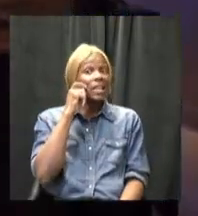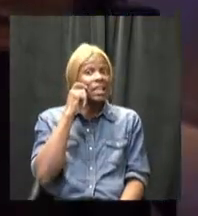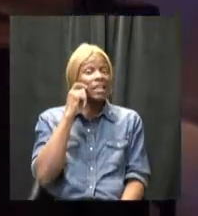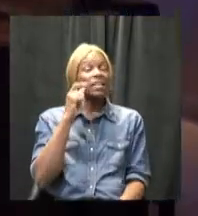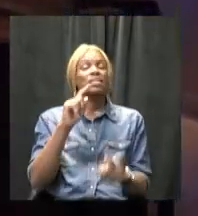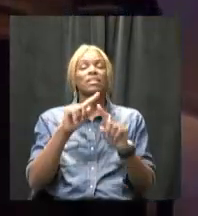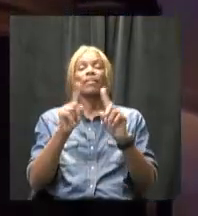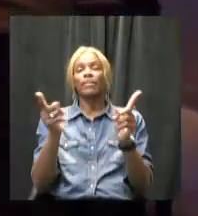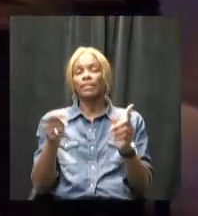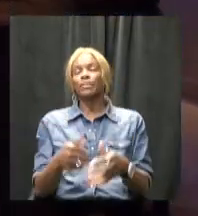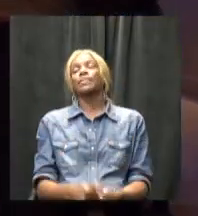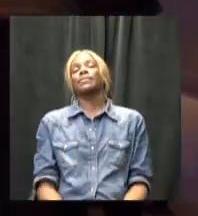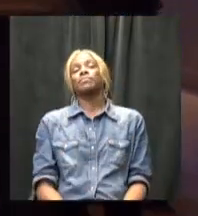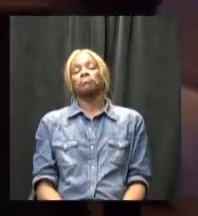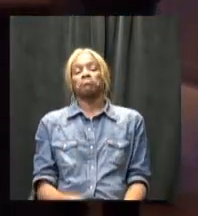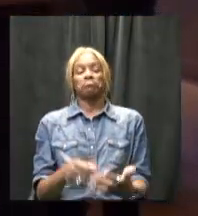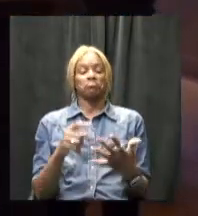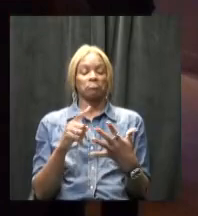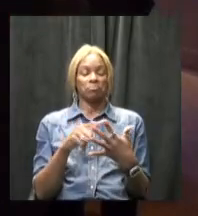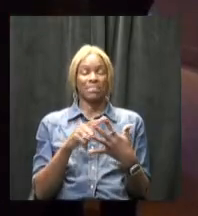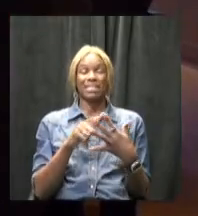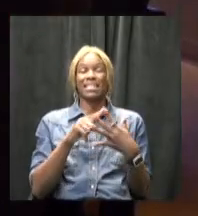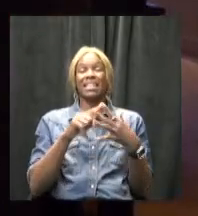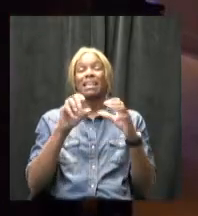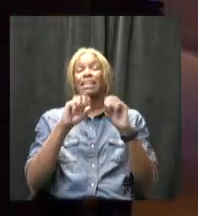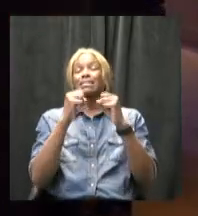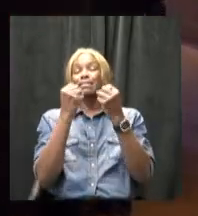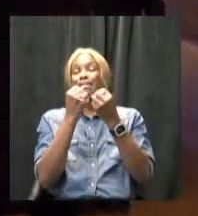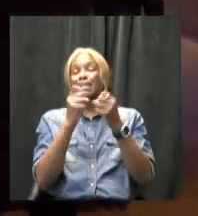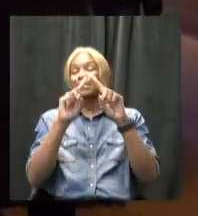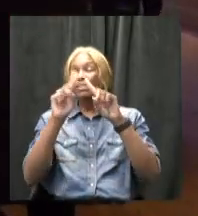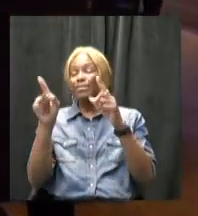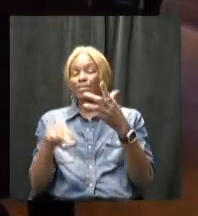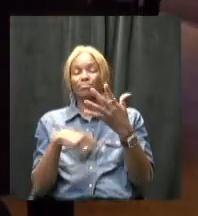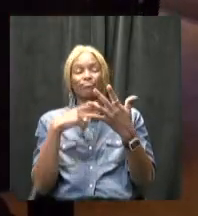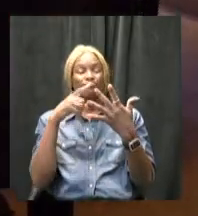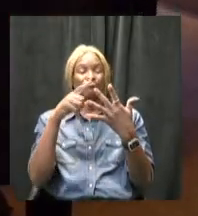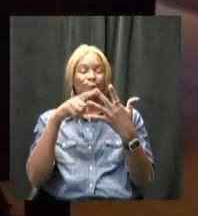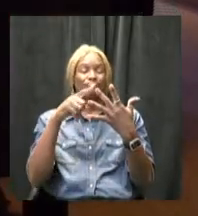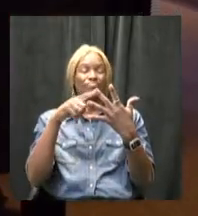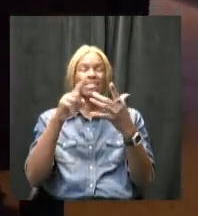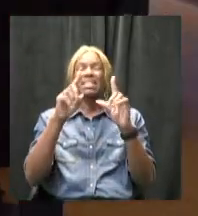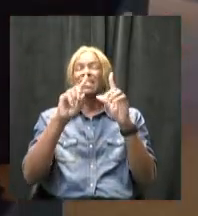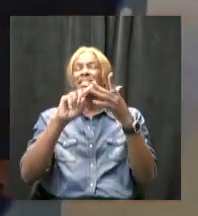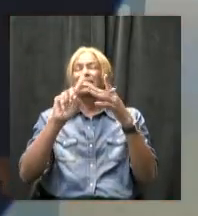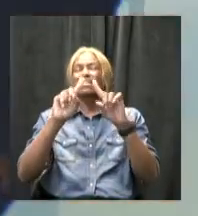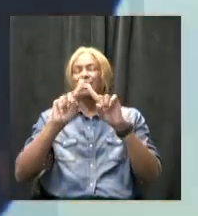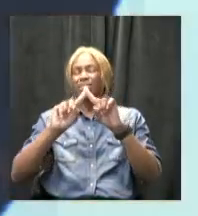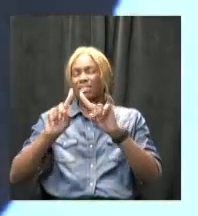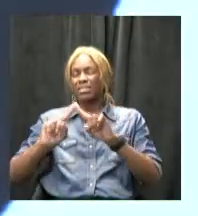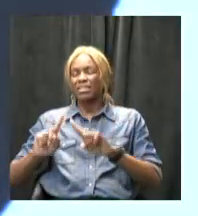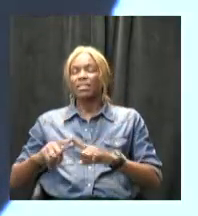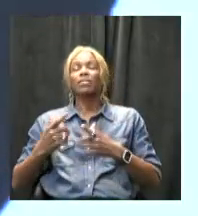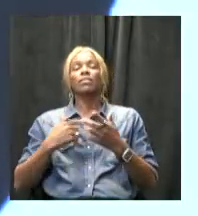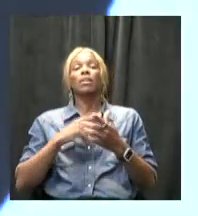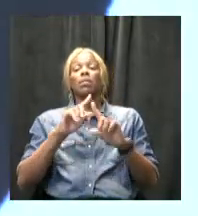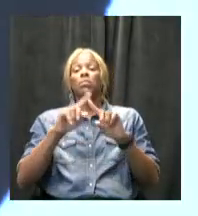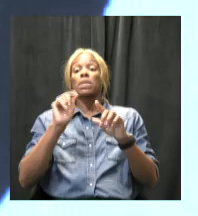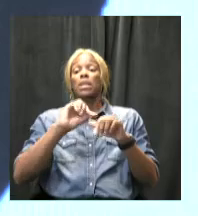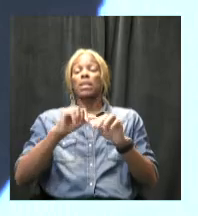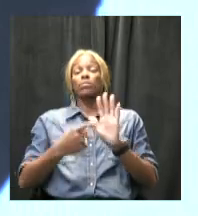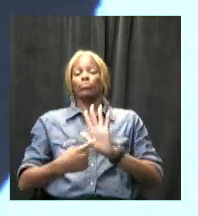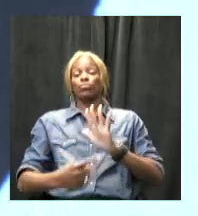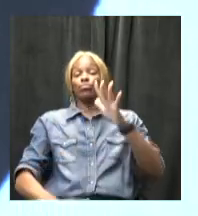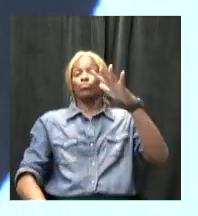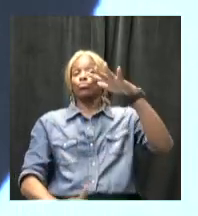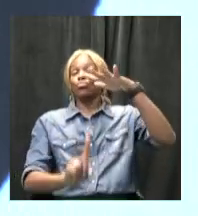ethnicity differences. They have the societal differences. They have all kinds of different, but they show up and they demonstrate unity. Here's the second